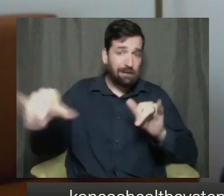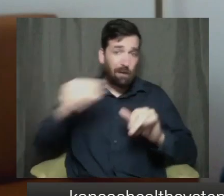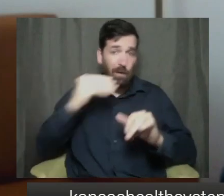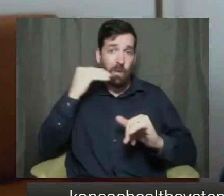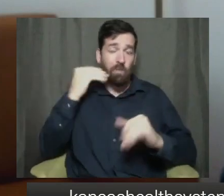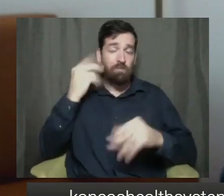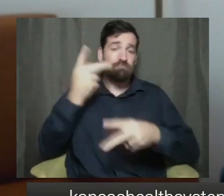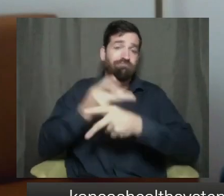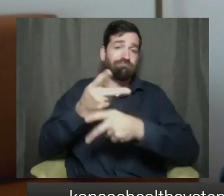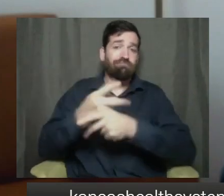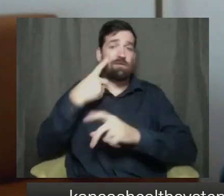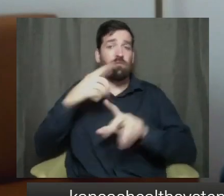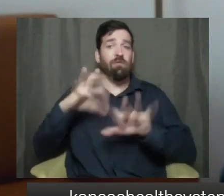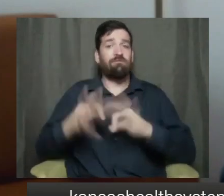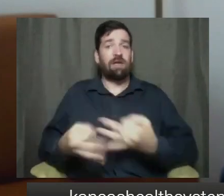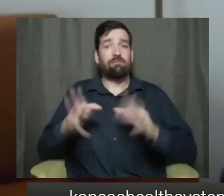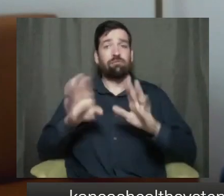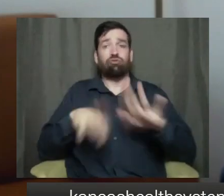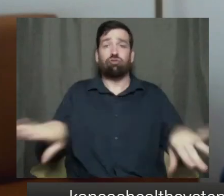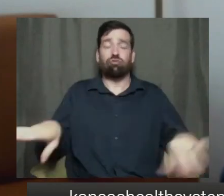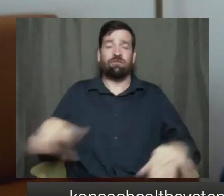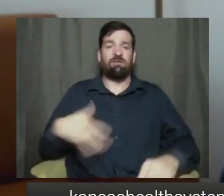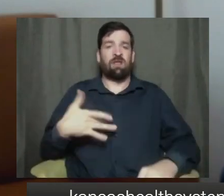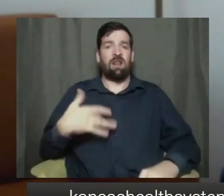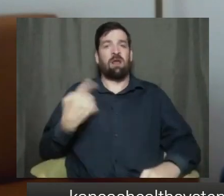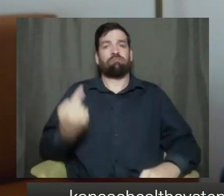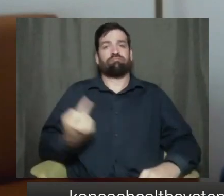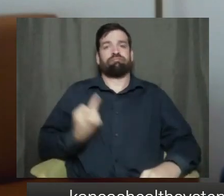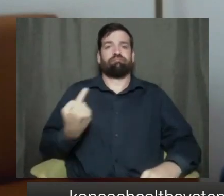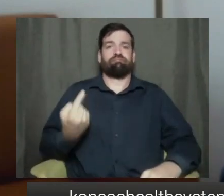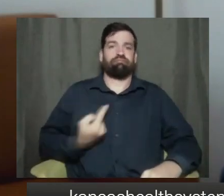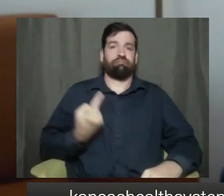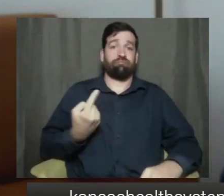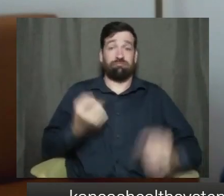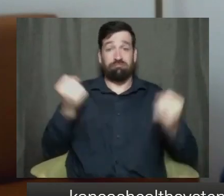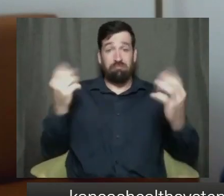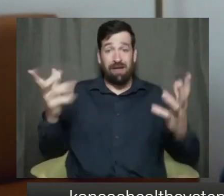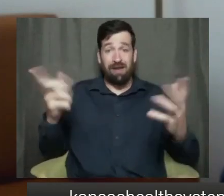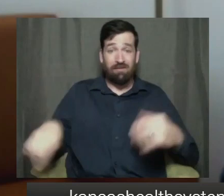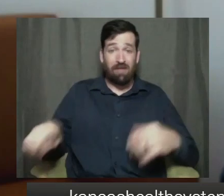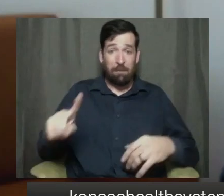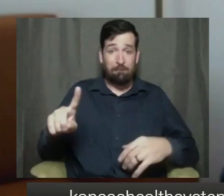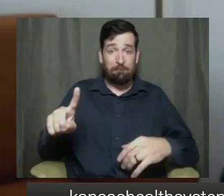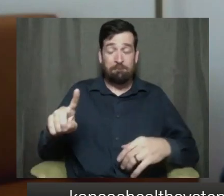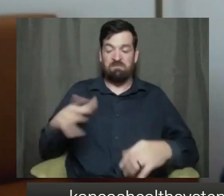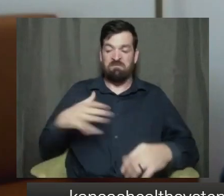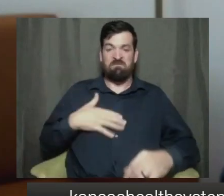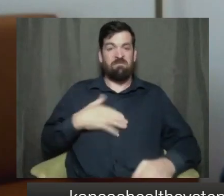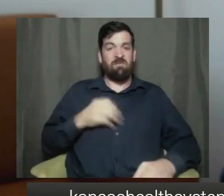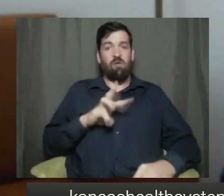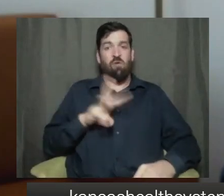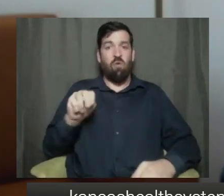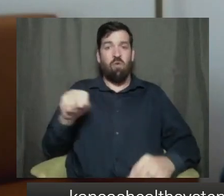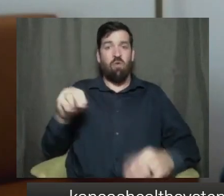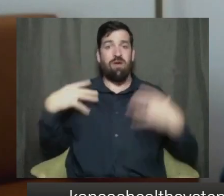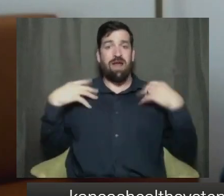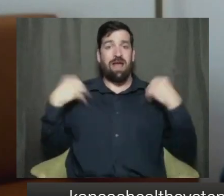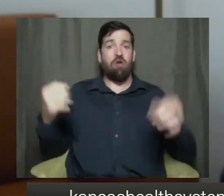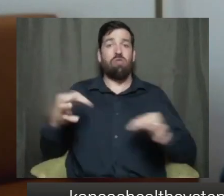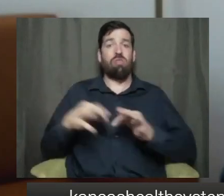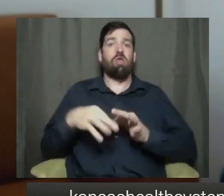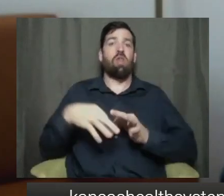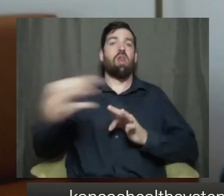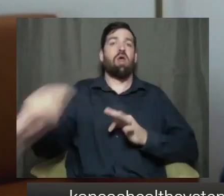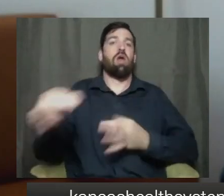children, feeling very isolated. And I think for a lot of them, it was easy to move their own health lower on the priority list. And because